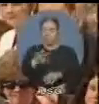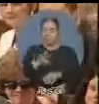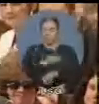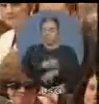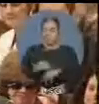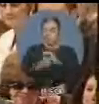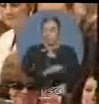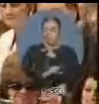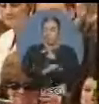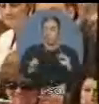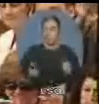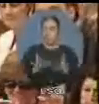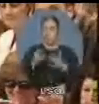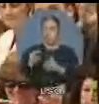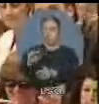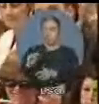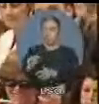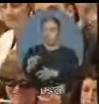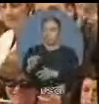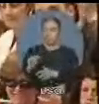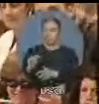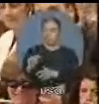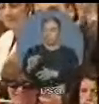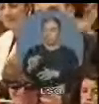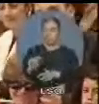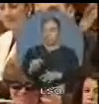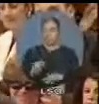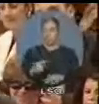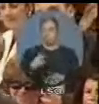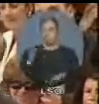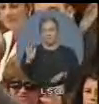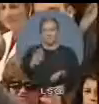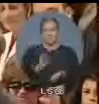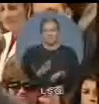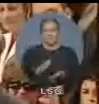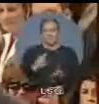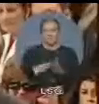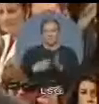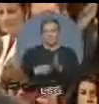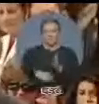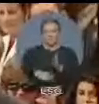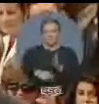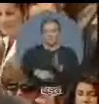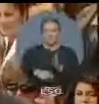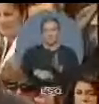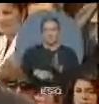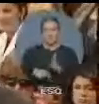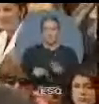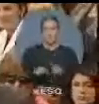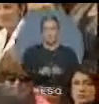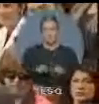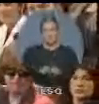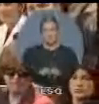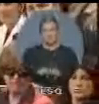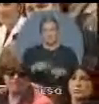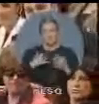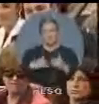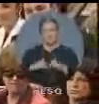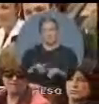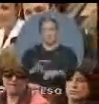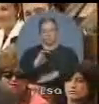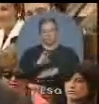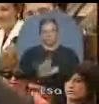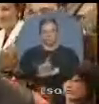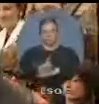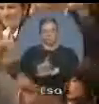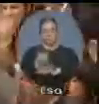we are pursuing an agenda of tax reduction and competitiveness, and we're going to continue to pursue it, even if the NDP and all these other guys want to